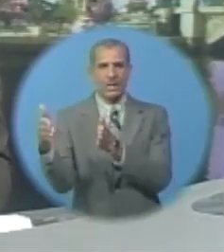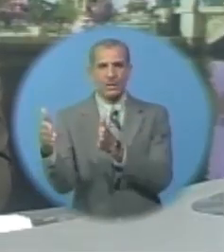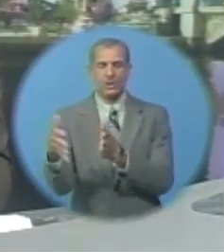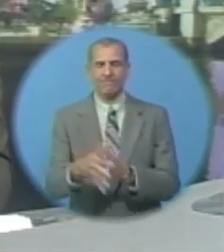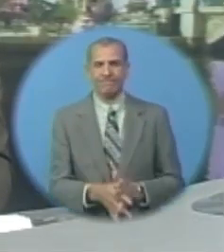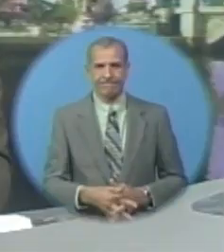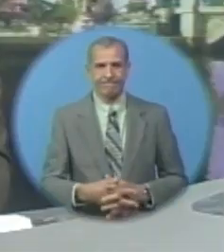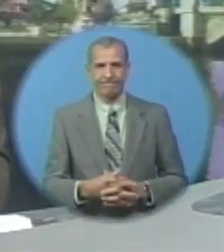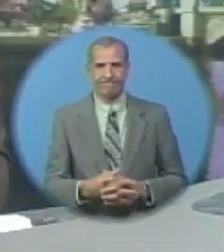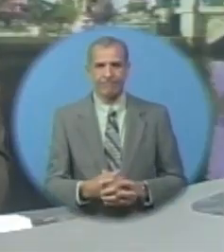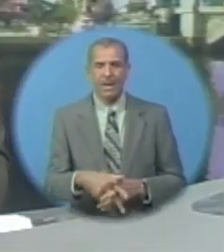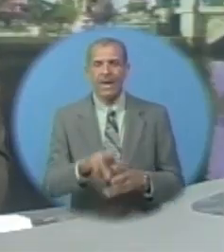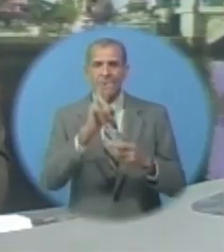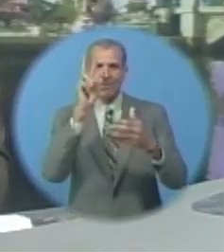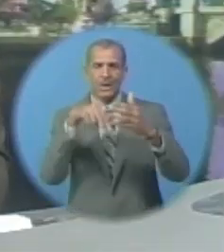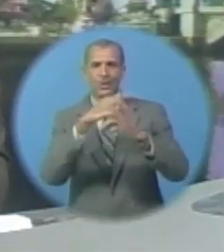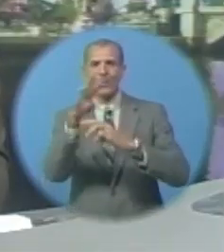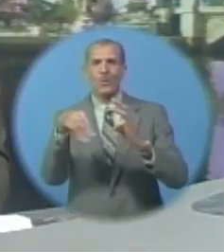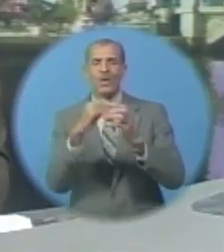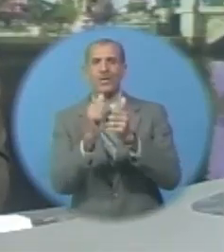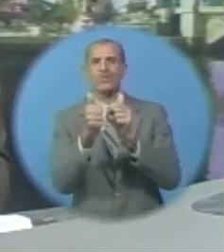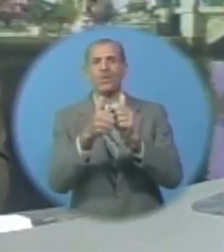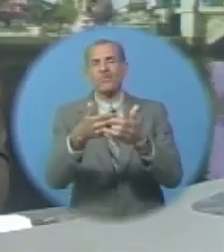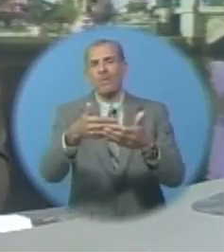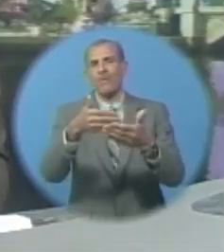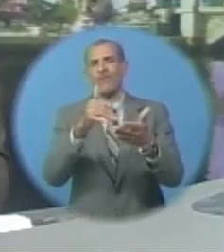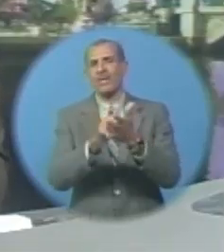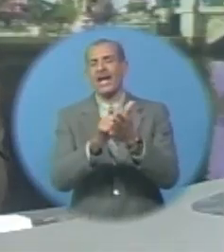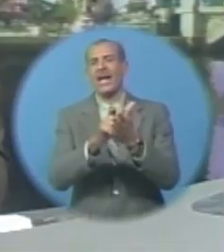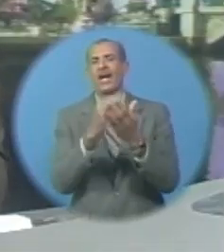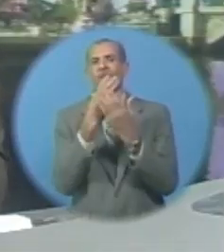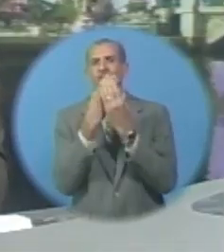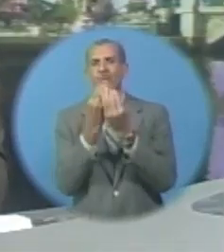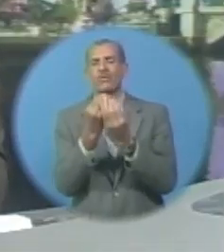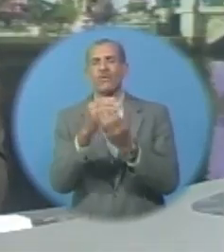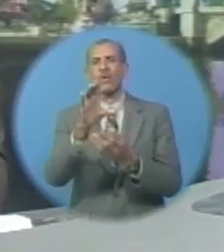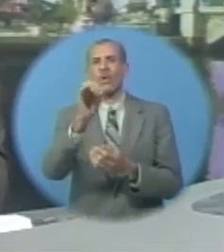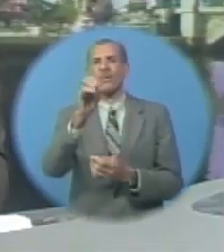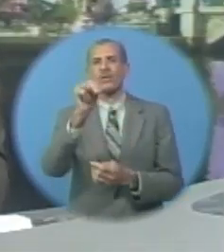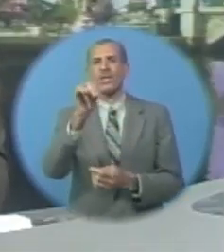A peek into the world of sports is just ahead, but before we get there, here's a tip from Cooperators General Insurance.